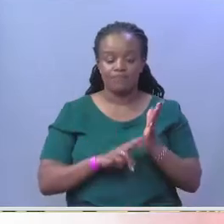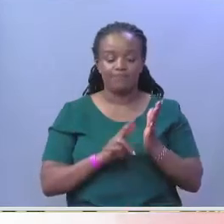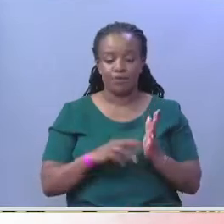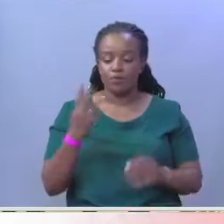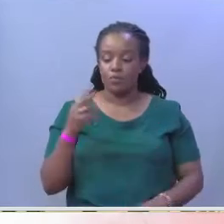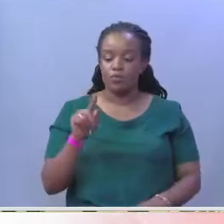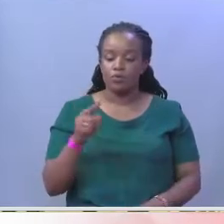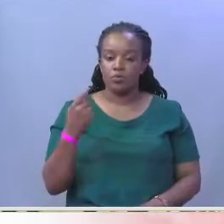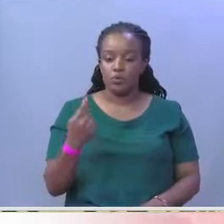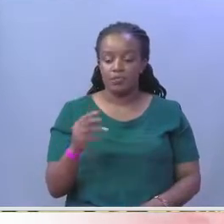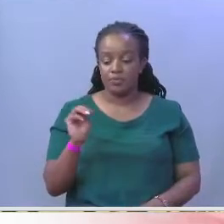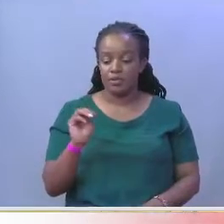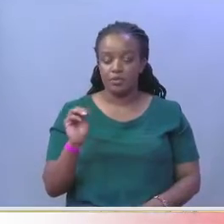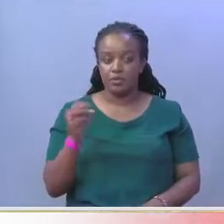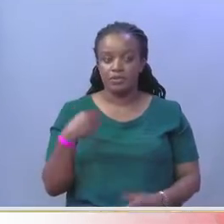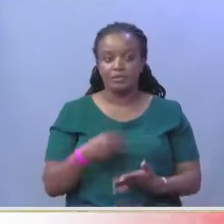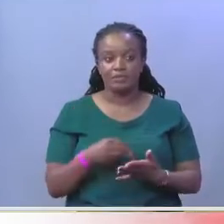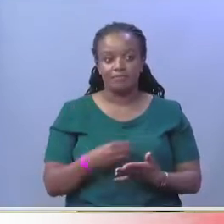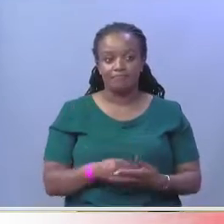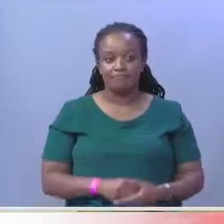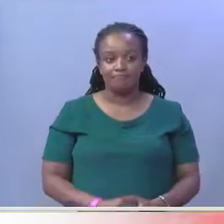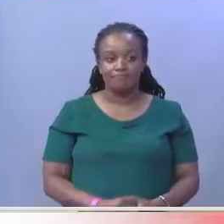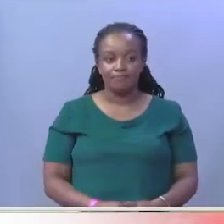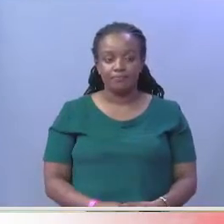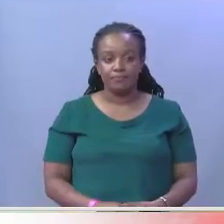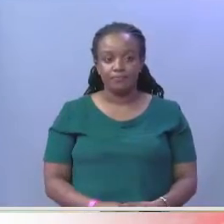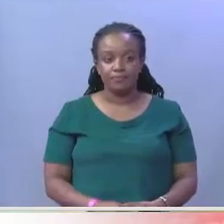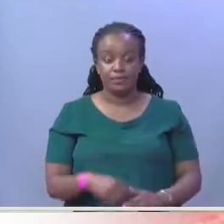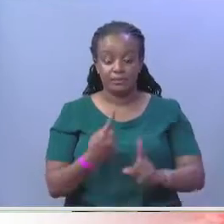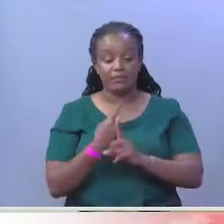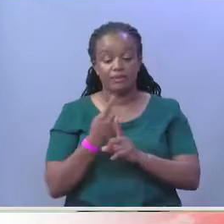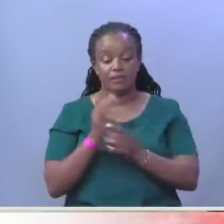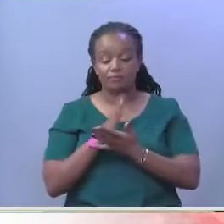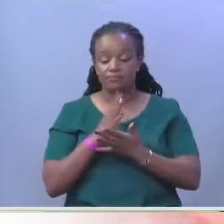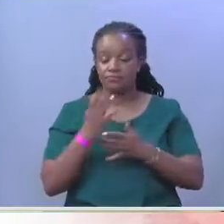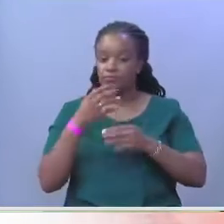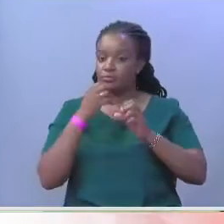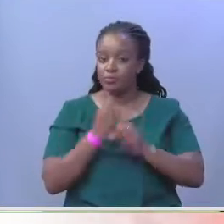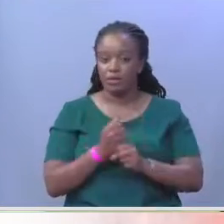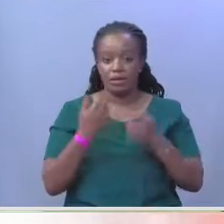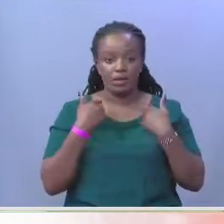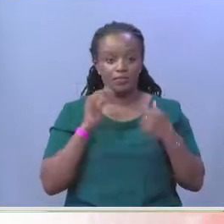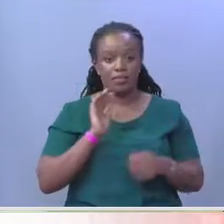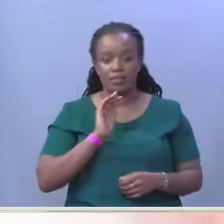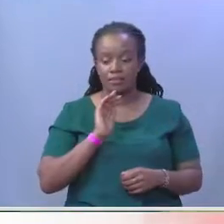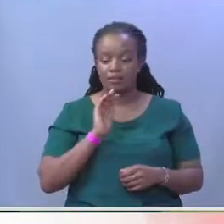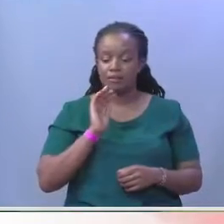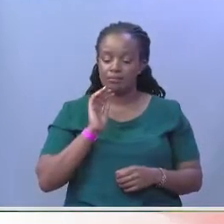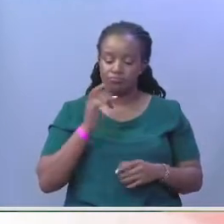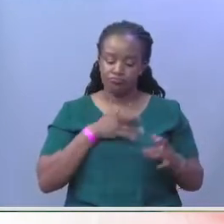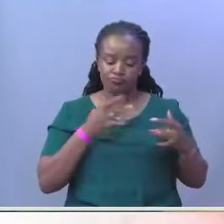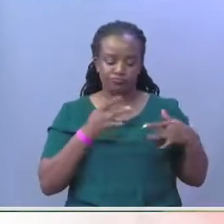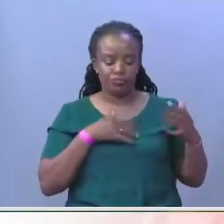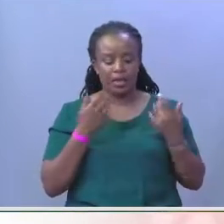voters by the end of this week. Various stakeholders have raised concerns over the time allocated for the voter